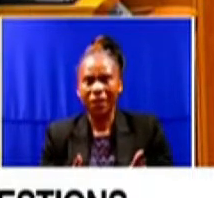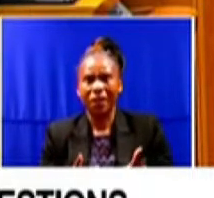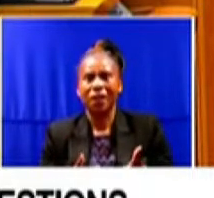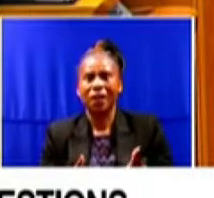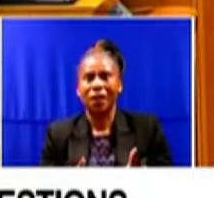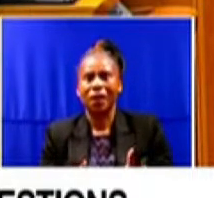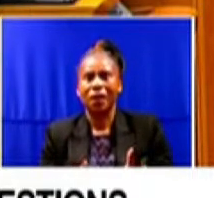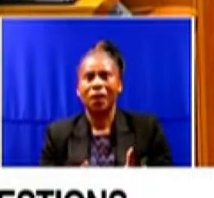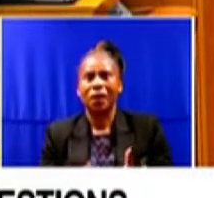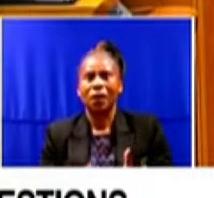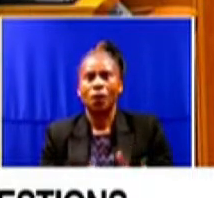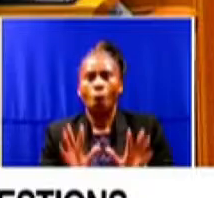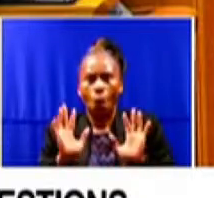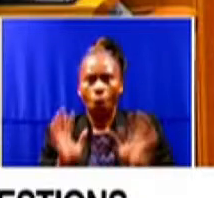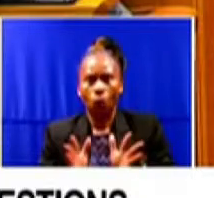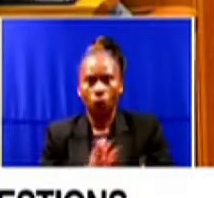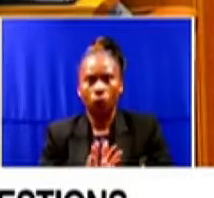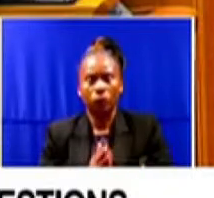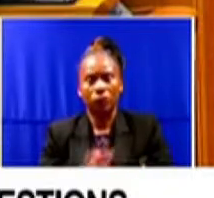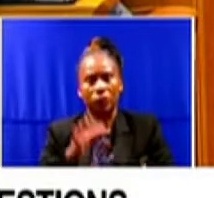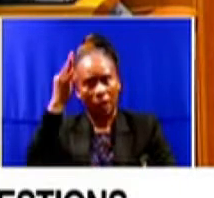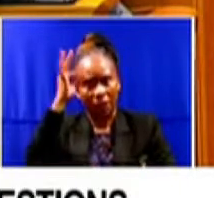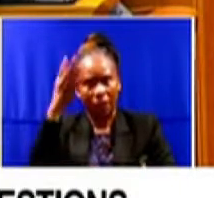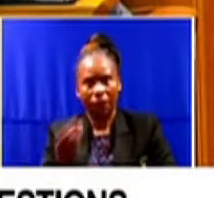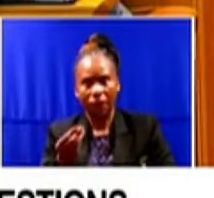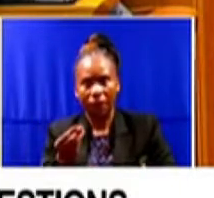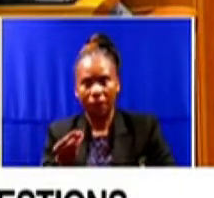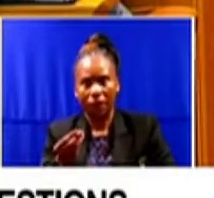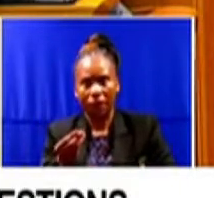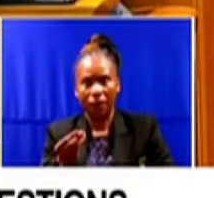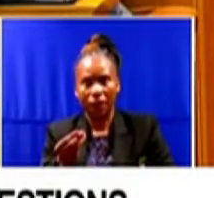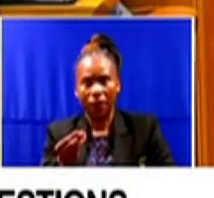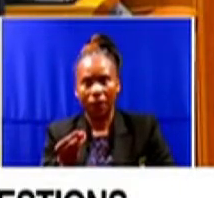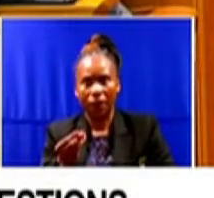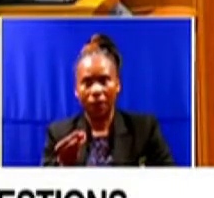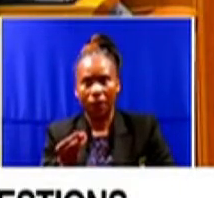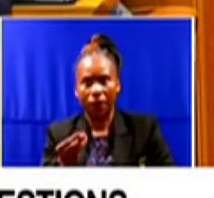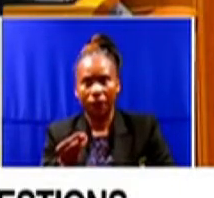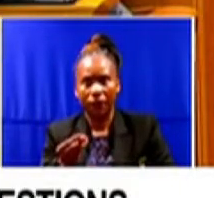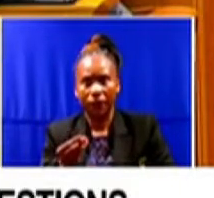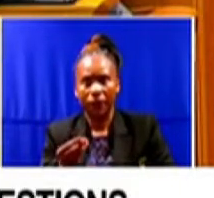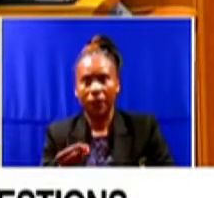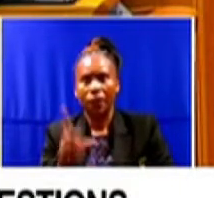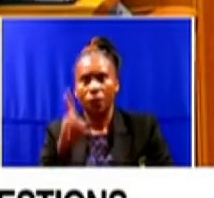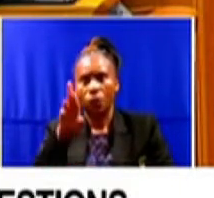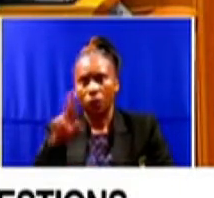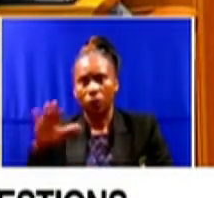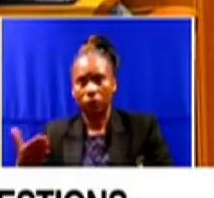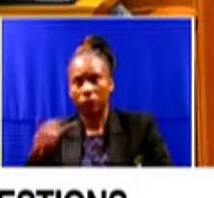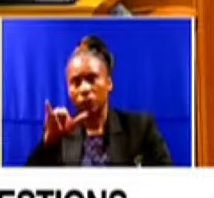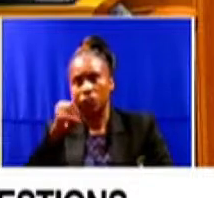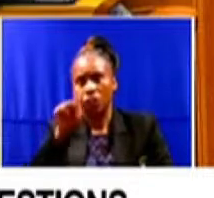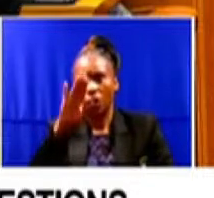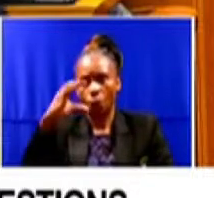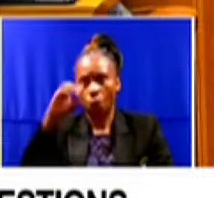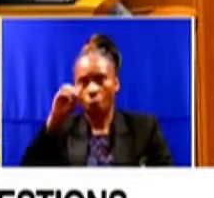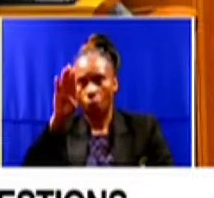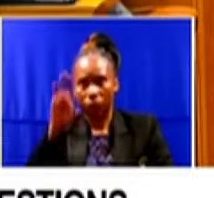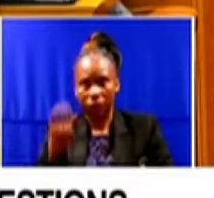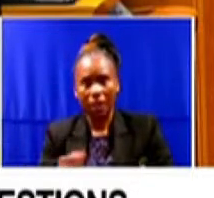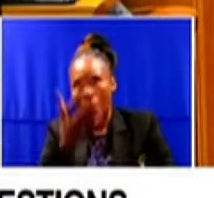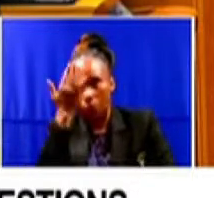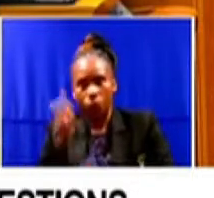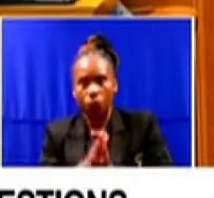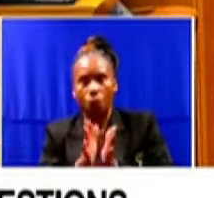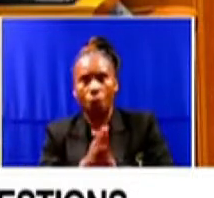jab and a single arm in South Africa. So much for science, Dr. Jacobs. We're so far behind the rest of the world. I don't know what science you studied, but